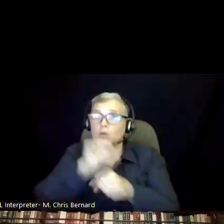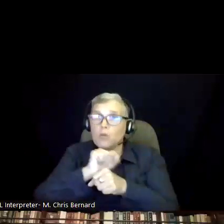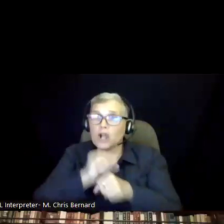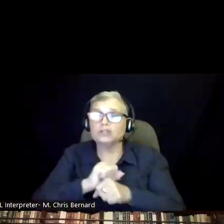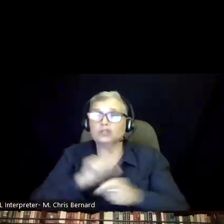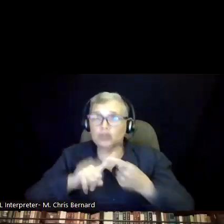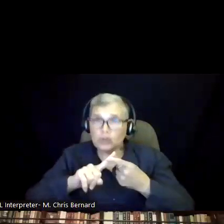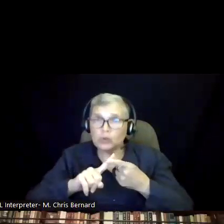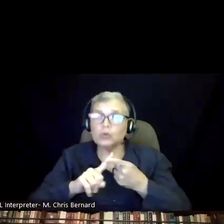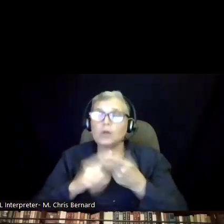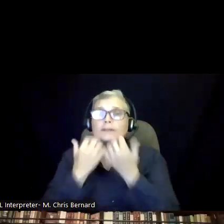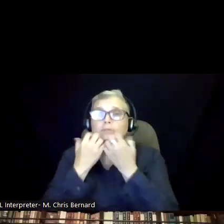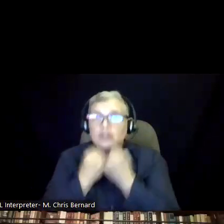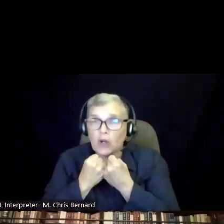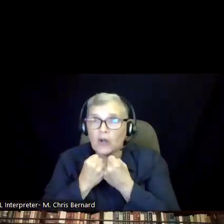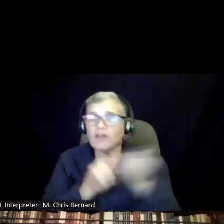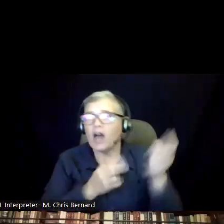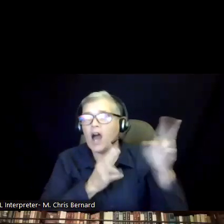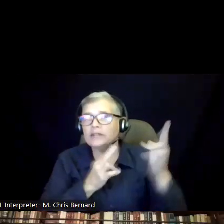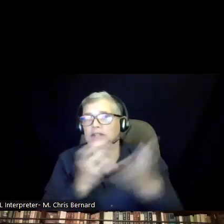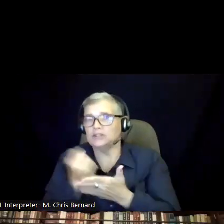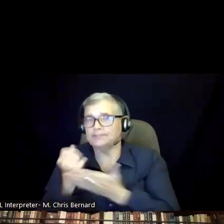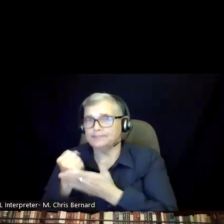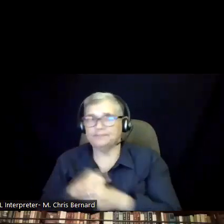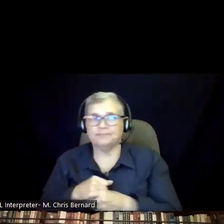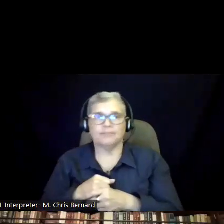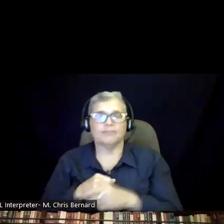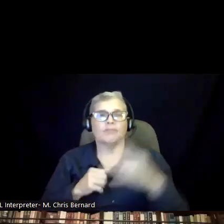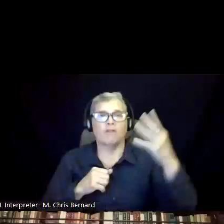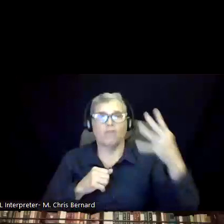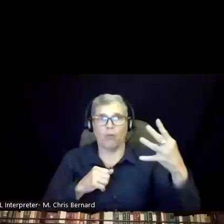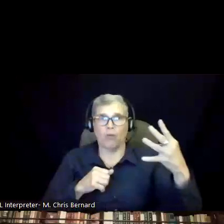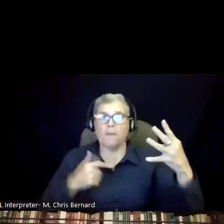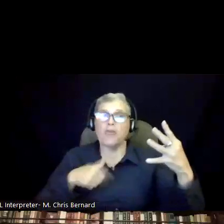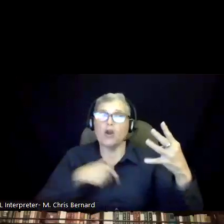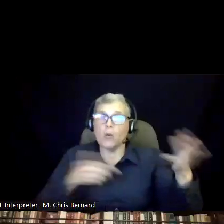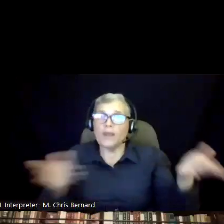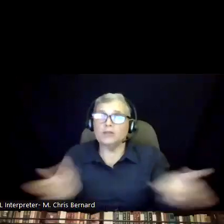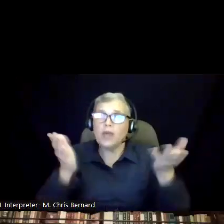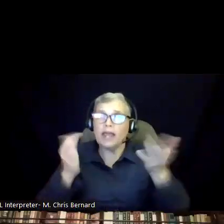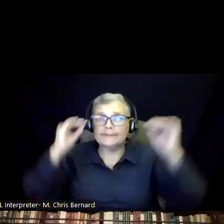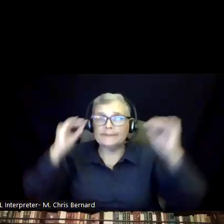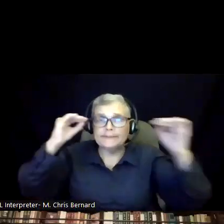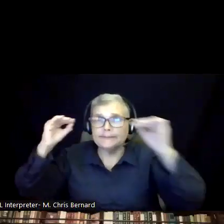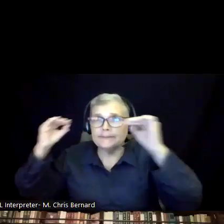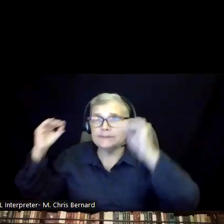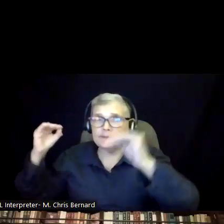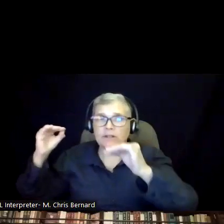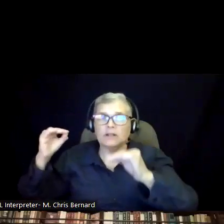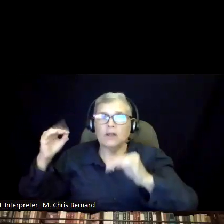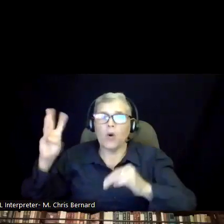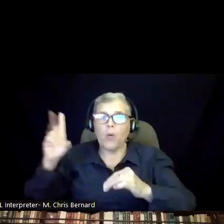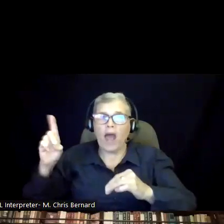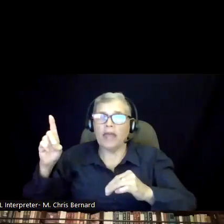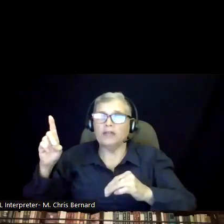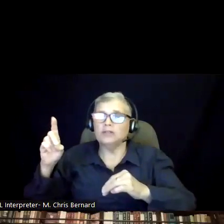wild sheep hunting opportunities. We raise awareness of wild sheep challenges, and we do that just like we are doing here